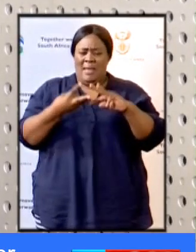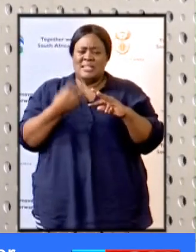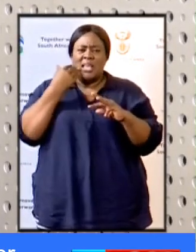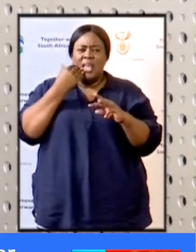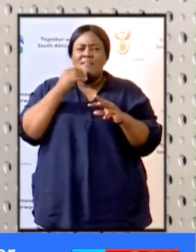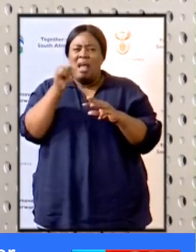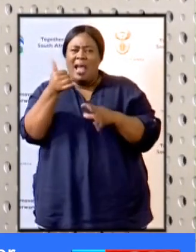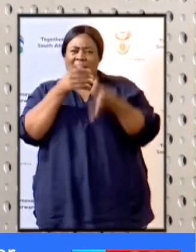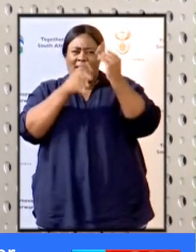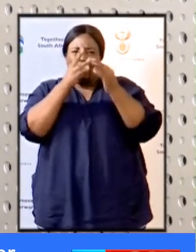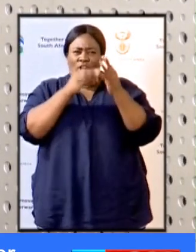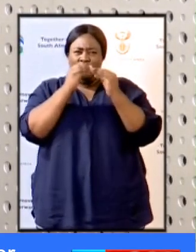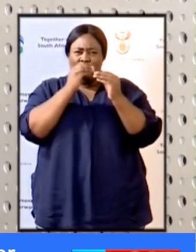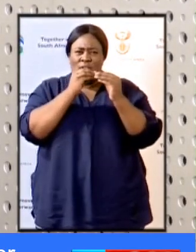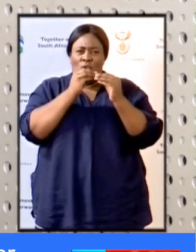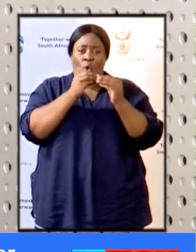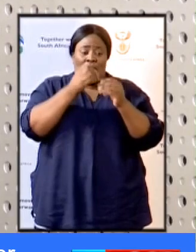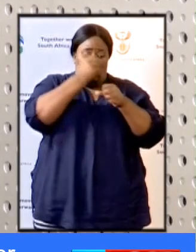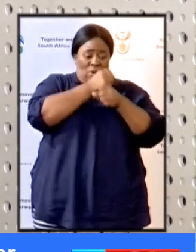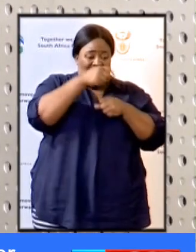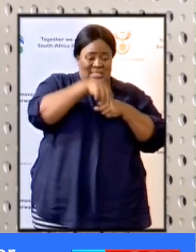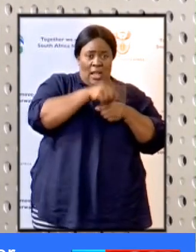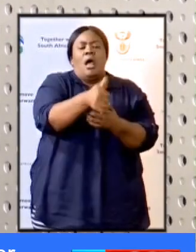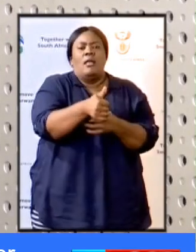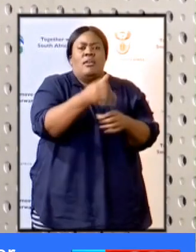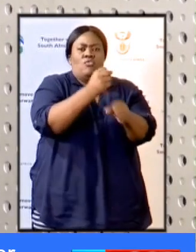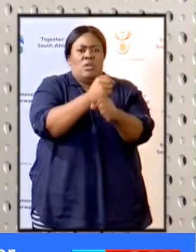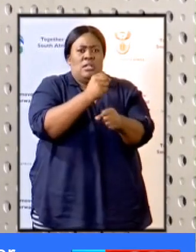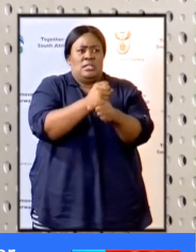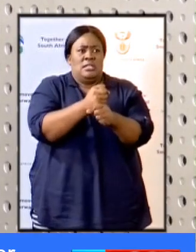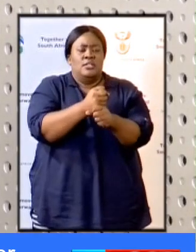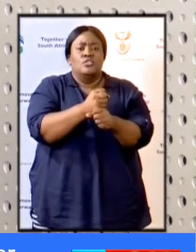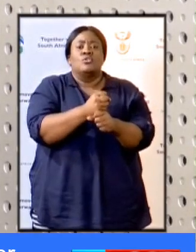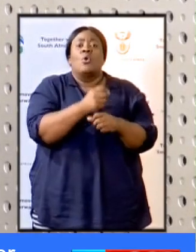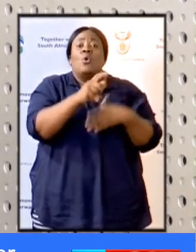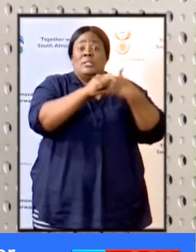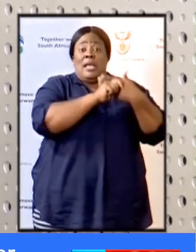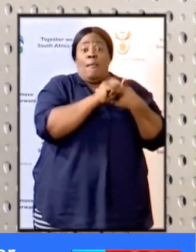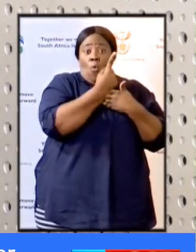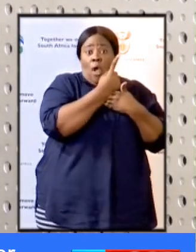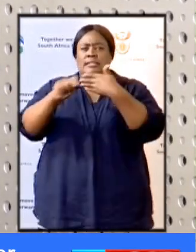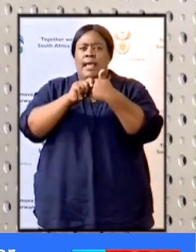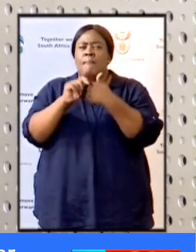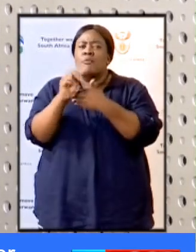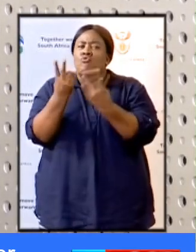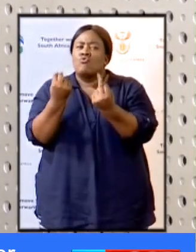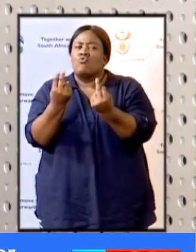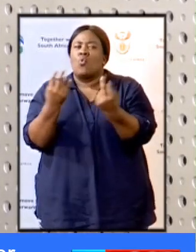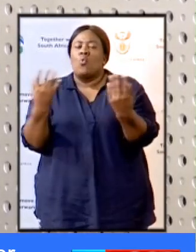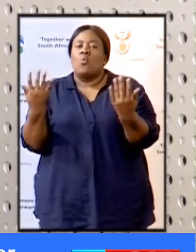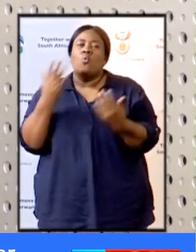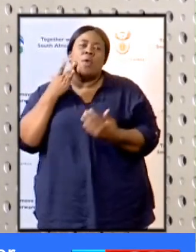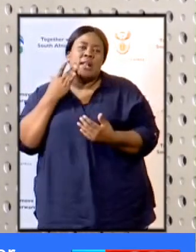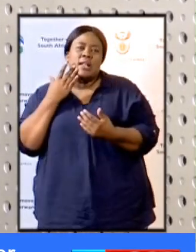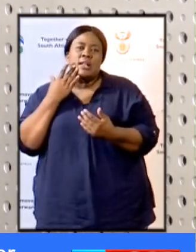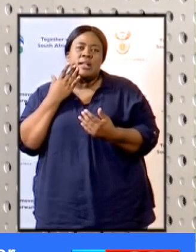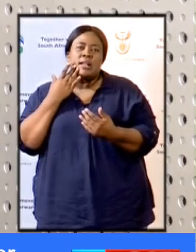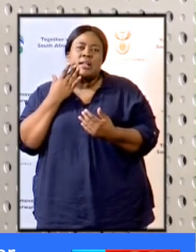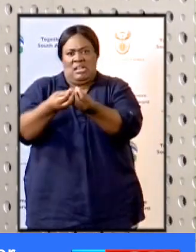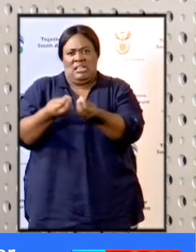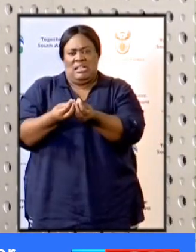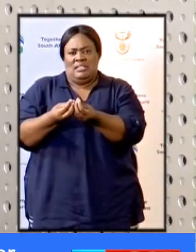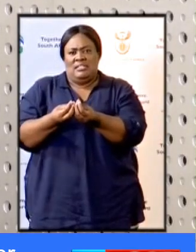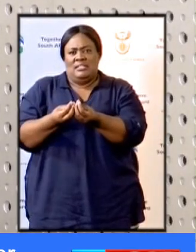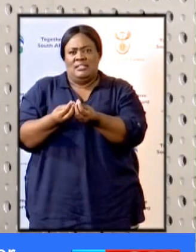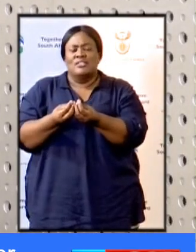the curriculum team, let's extend it 2 days. So term 1 is, we are saying, so which means we'll have 2 terms remaining, and